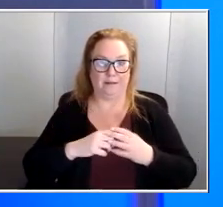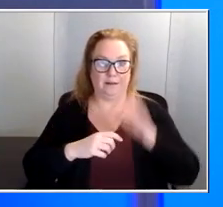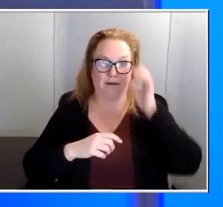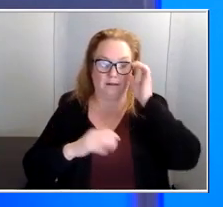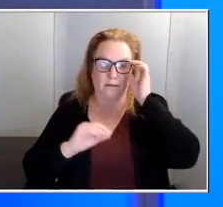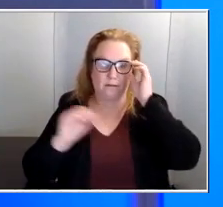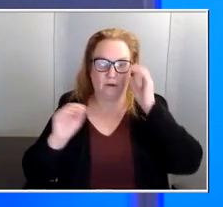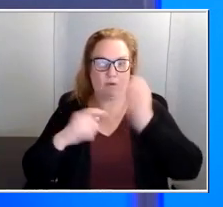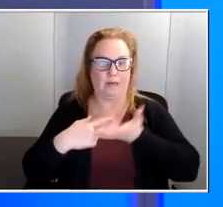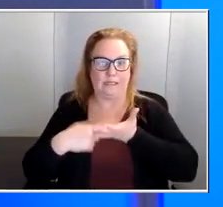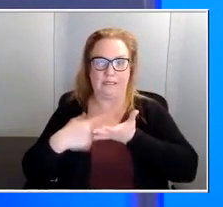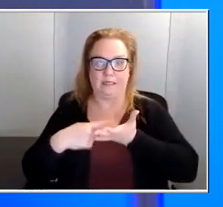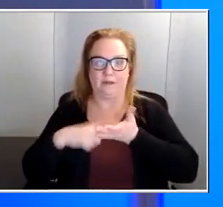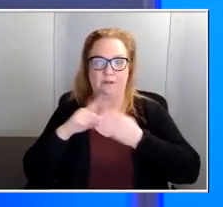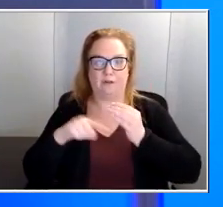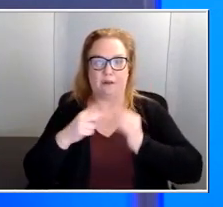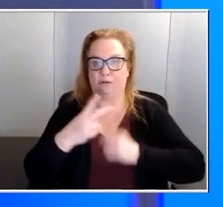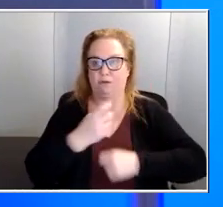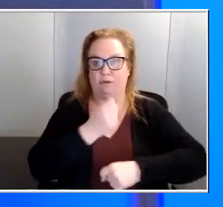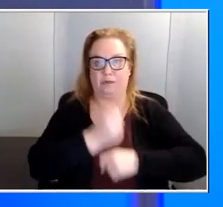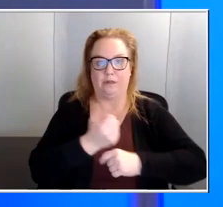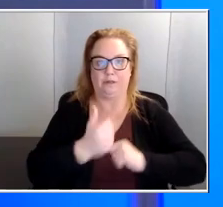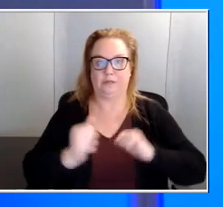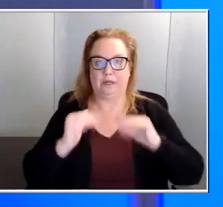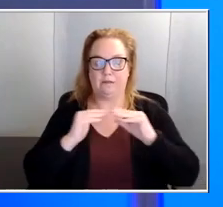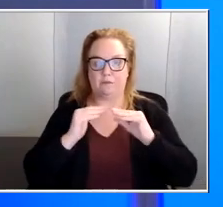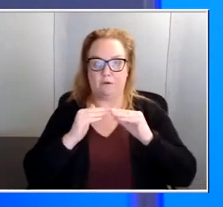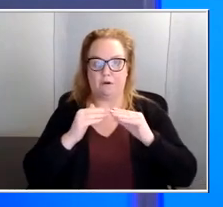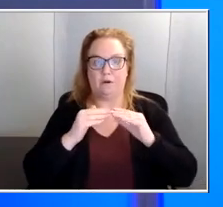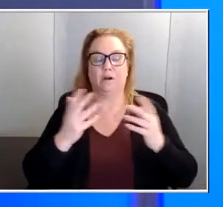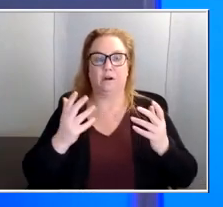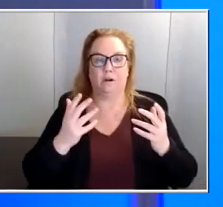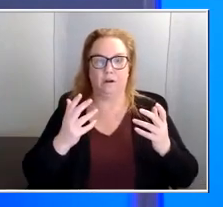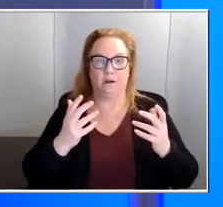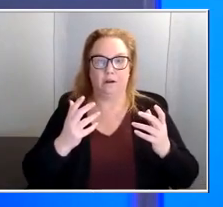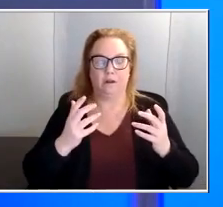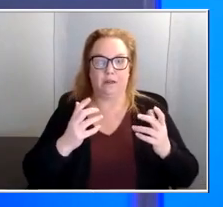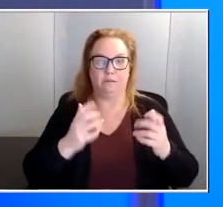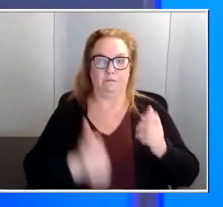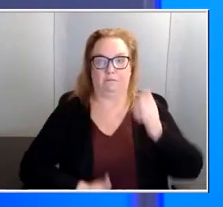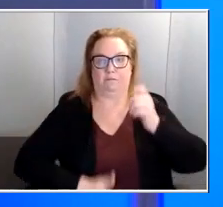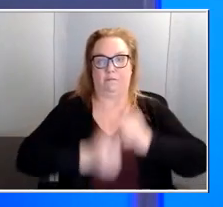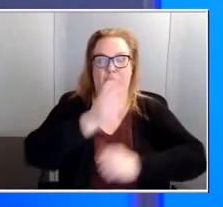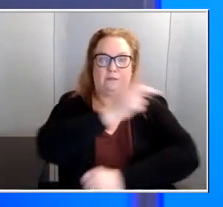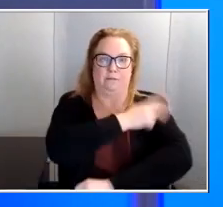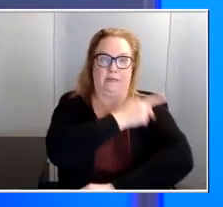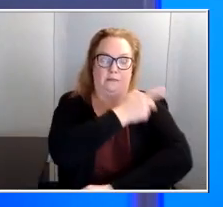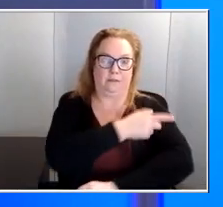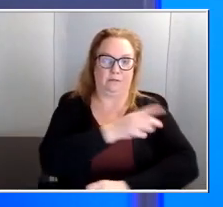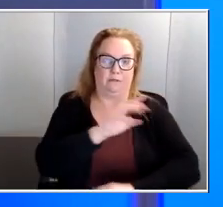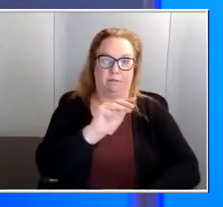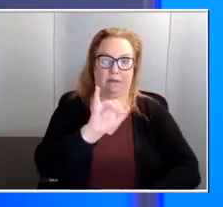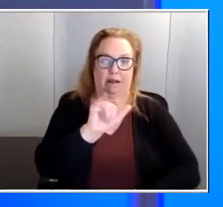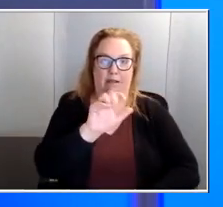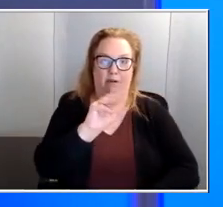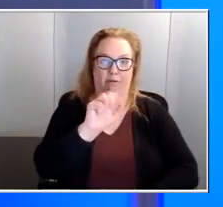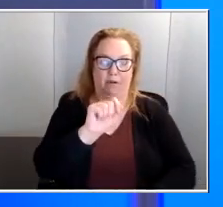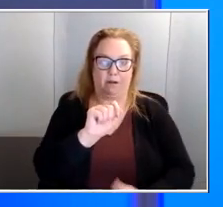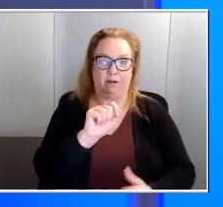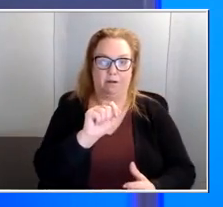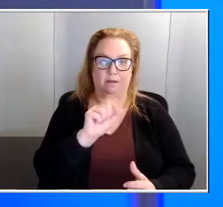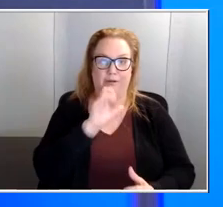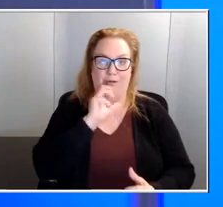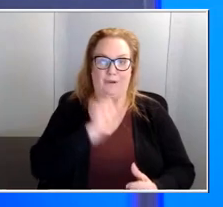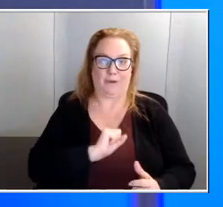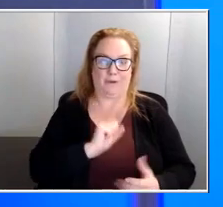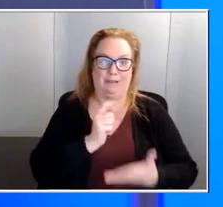has a discussion about 2 years anymore in the overwhelming majority of patients with multiple myeloma because of those old